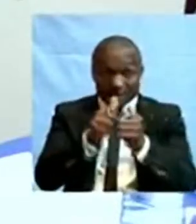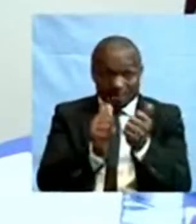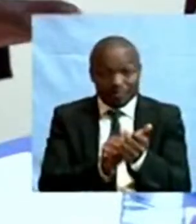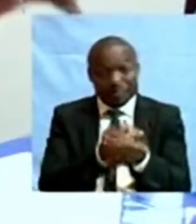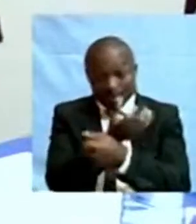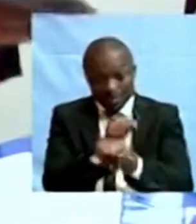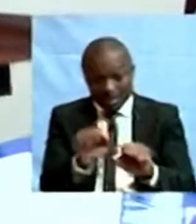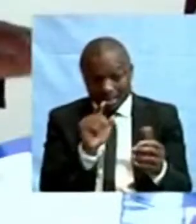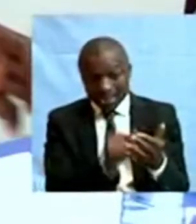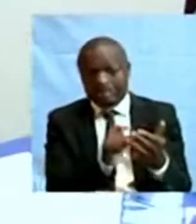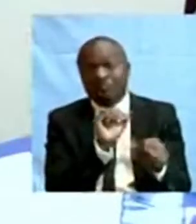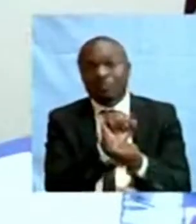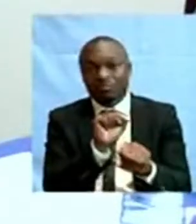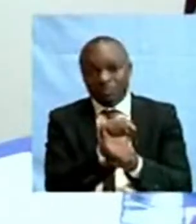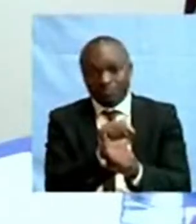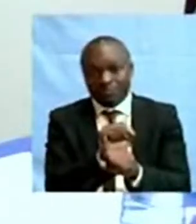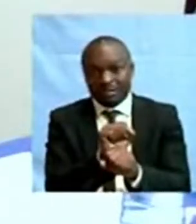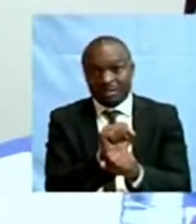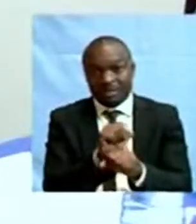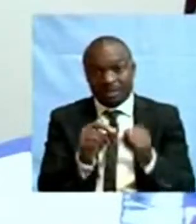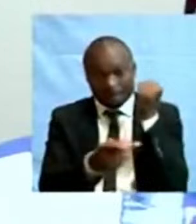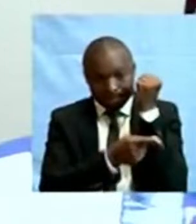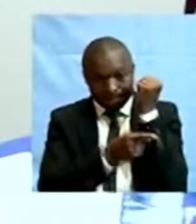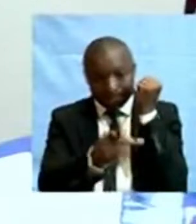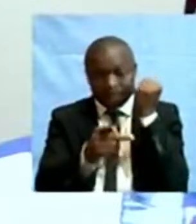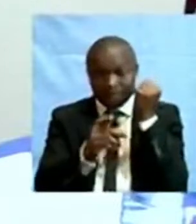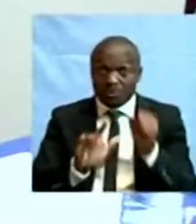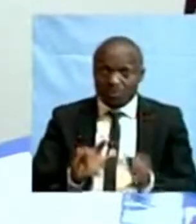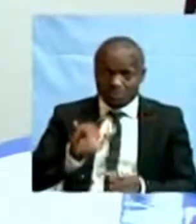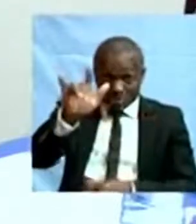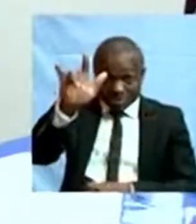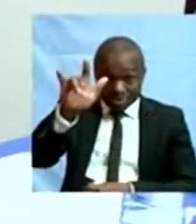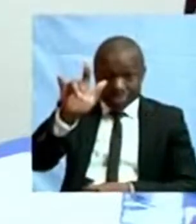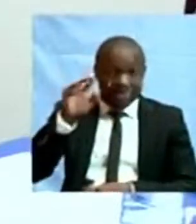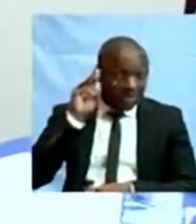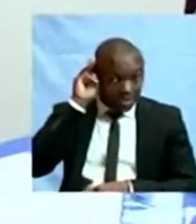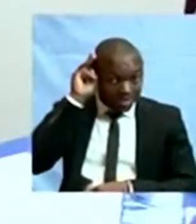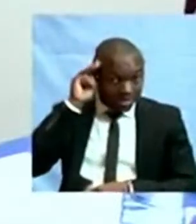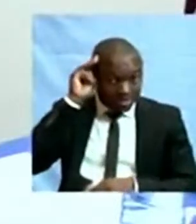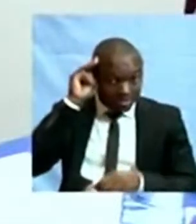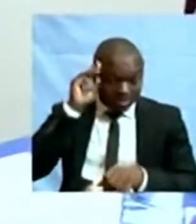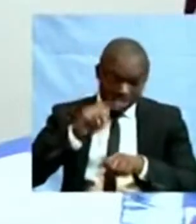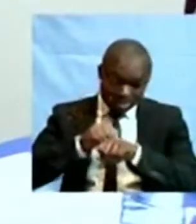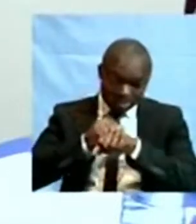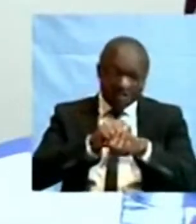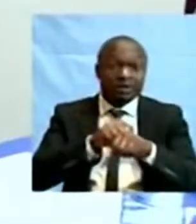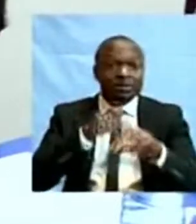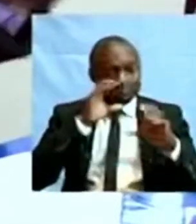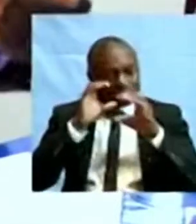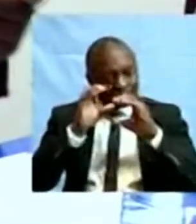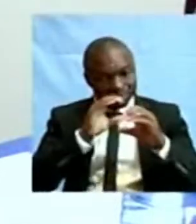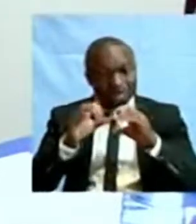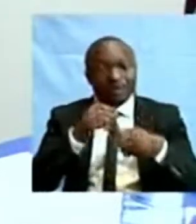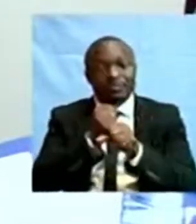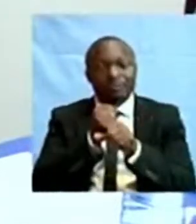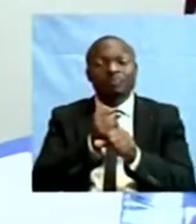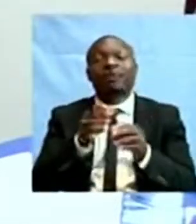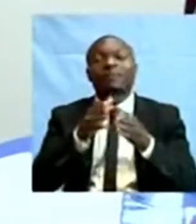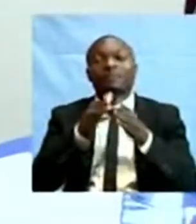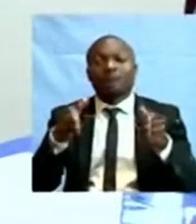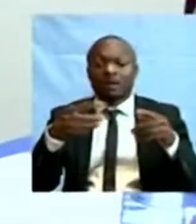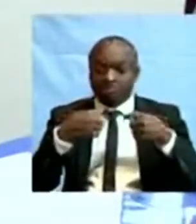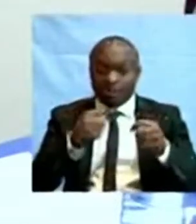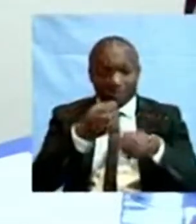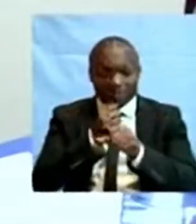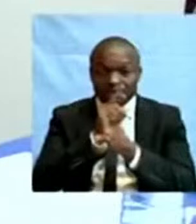indicated, that function of regulation was within the Department of Civil Aviation, then Ministry of Transport and Communication. So one, we made a huge stride by